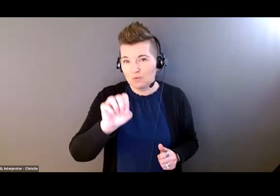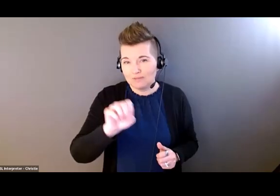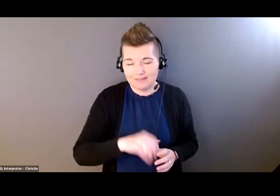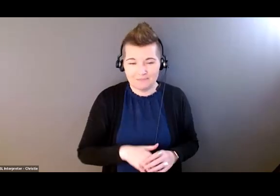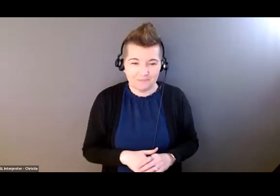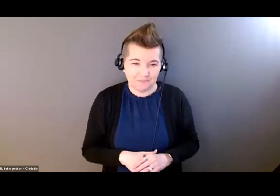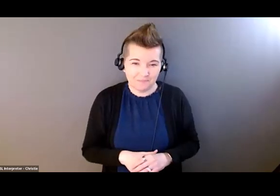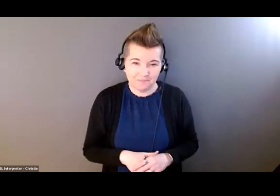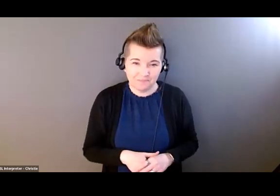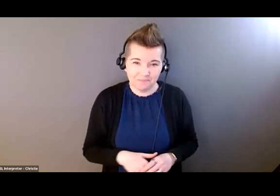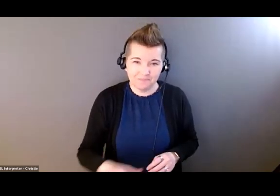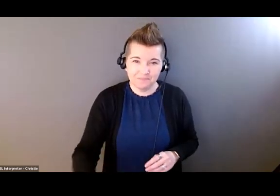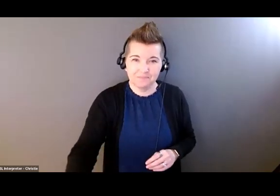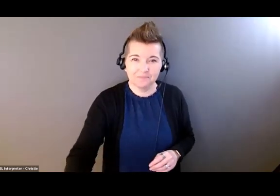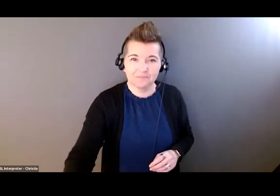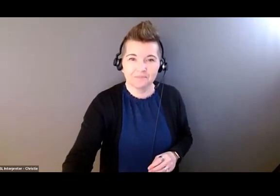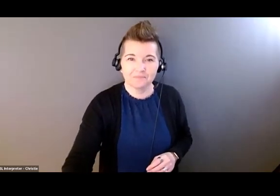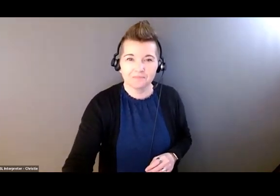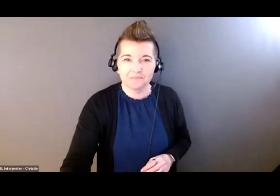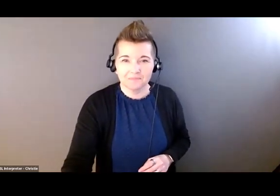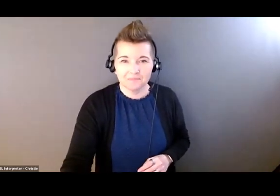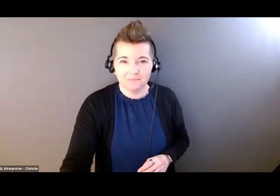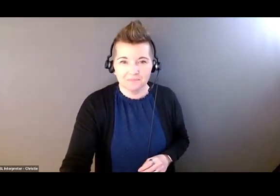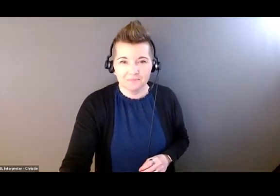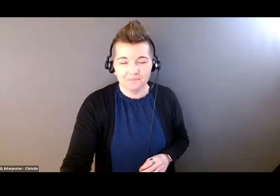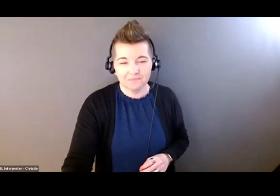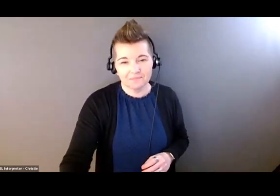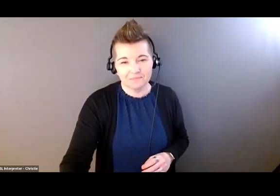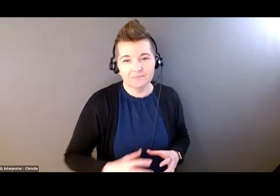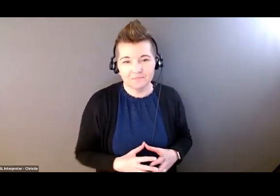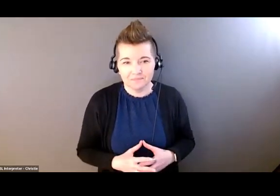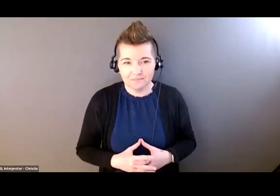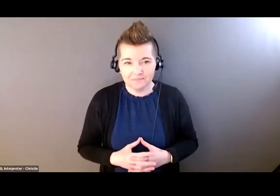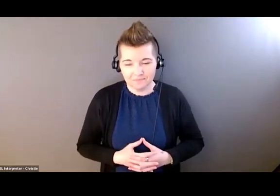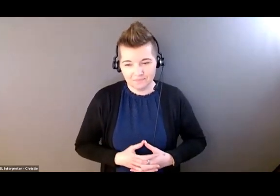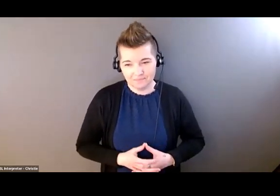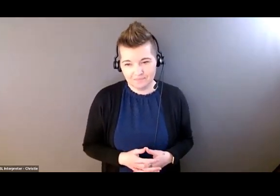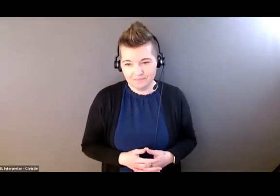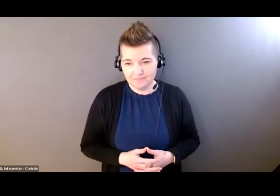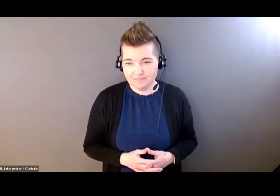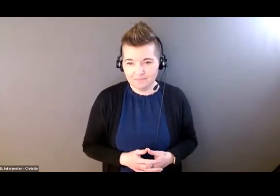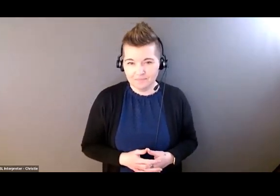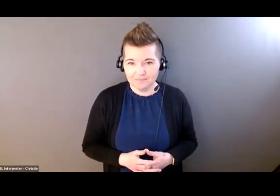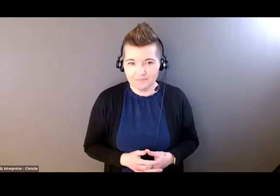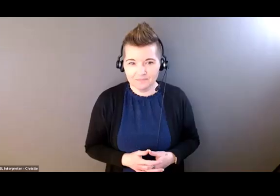compile and look at this and for an evaluation, and